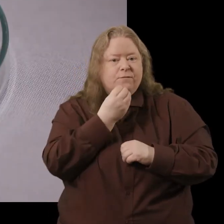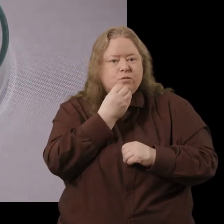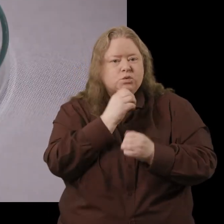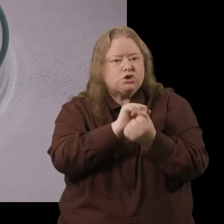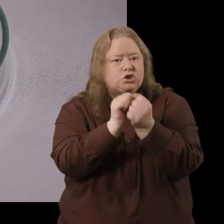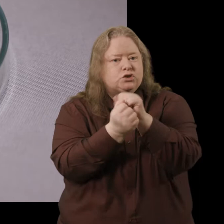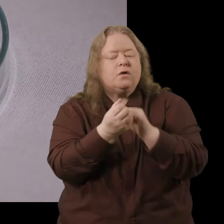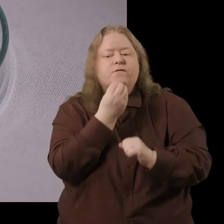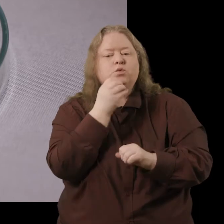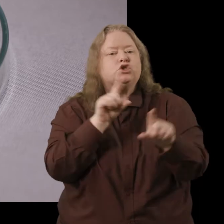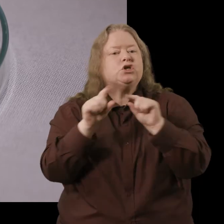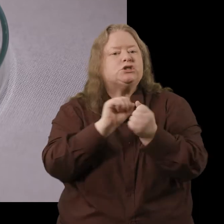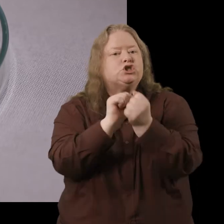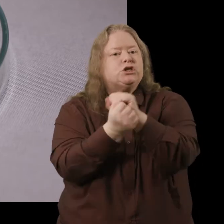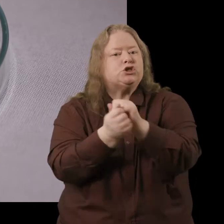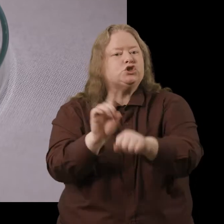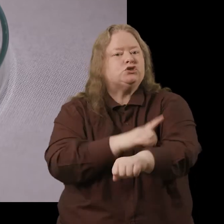through time.